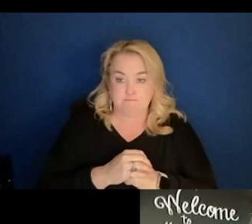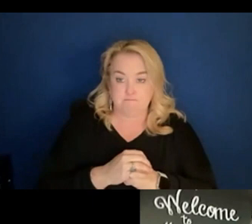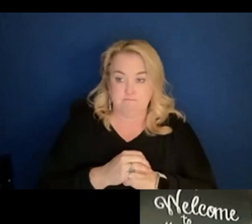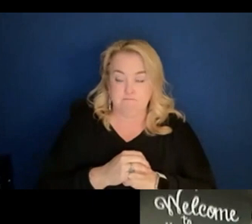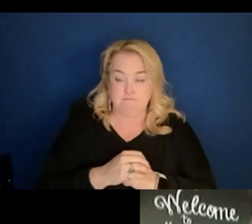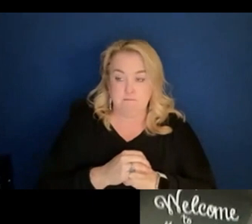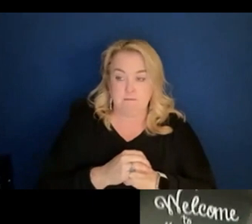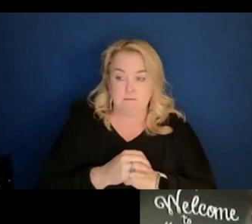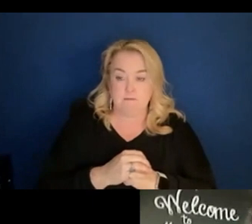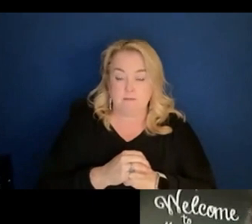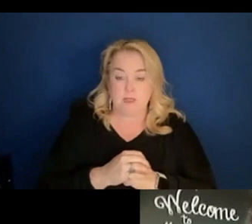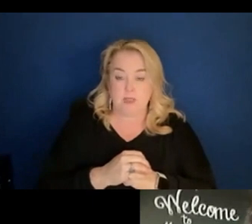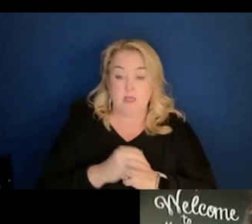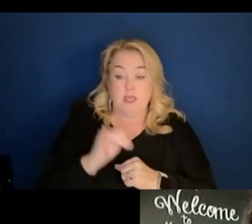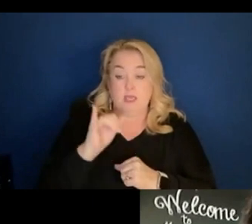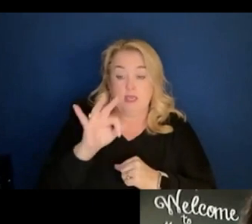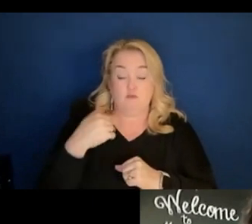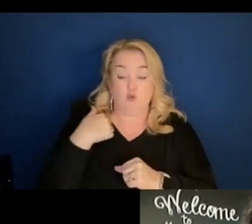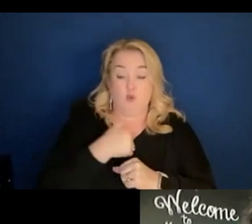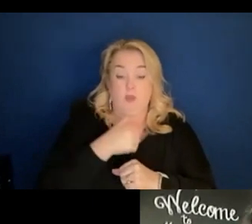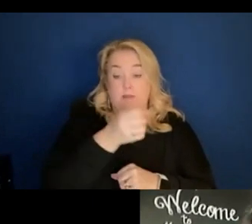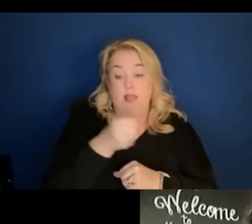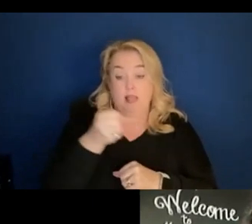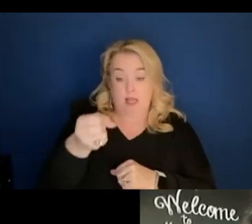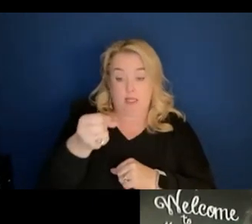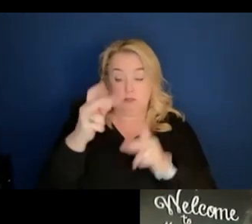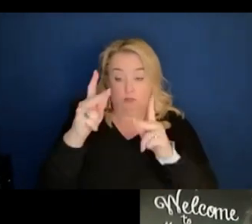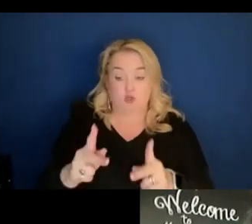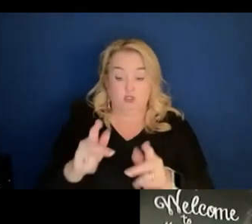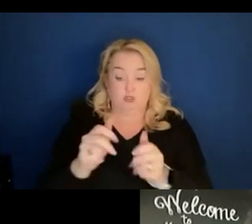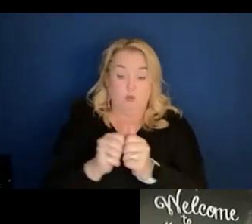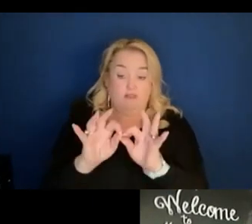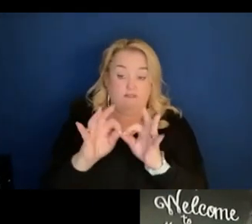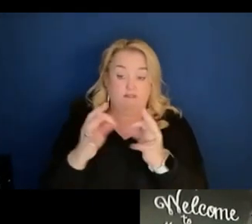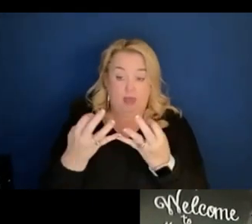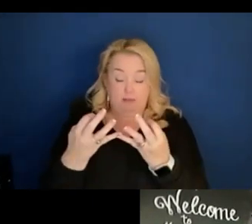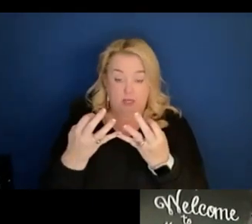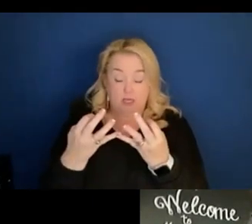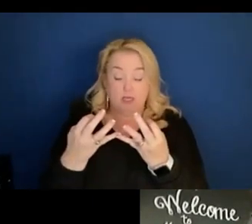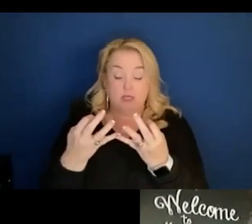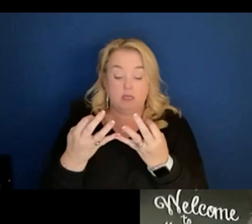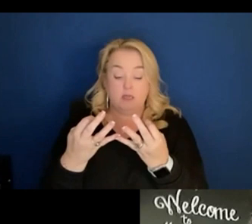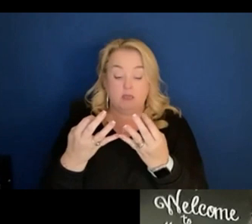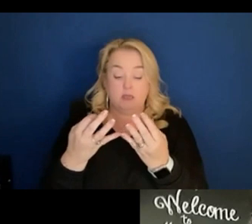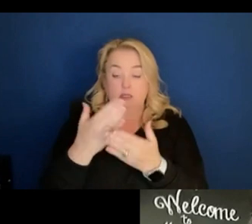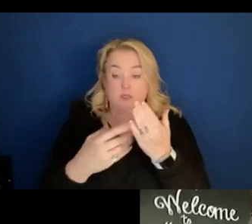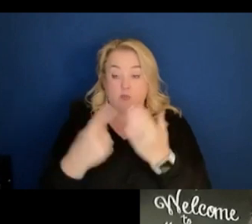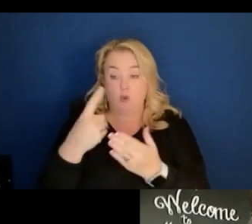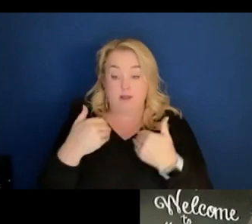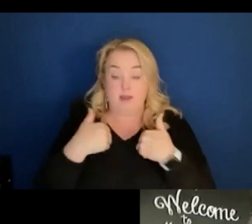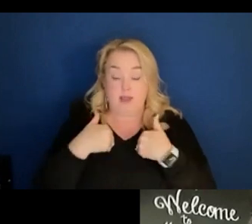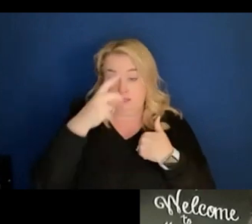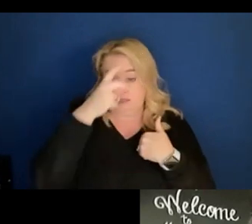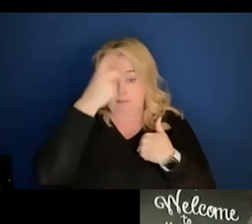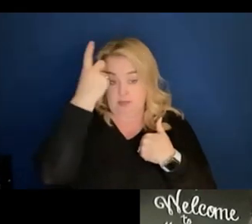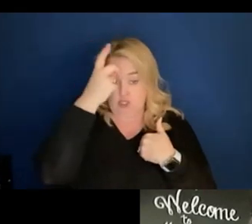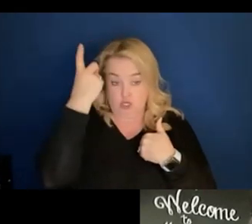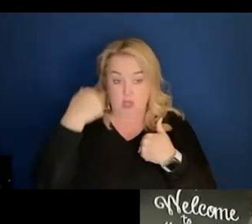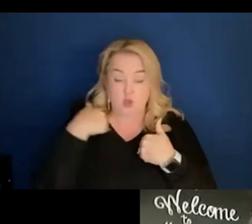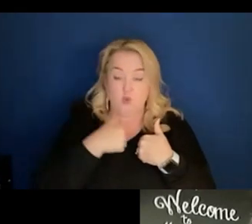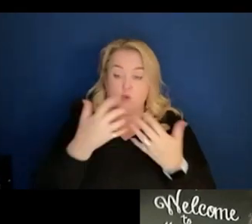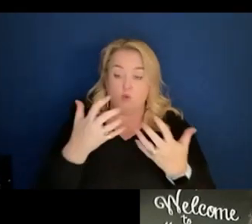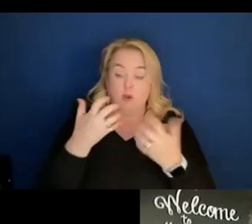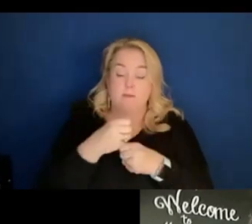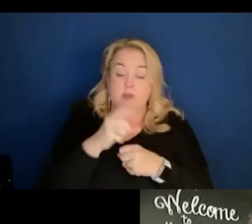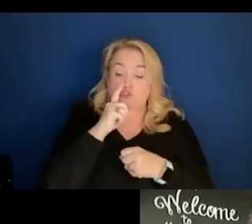the care recipient. If we're placing someone with a family in which there is someone living with dementia, we want to make sure that